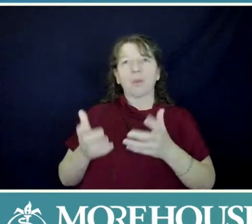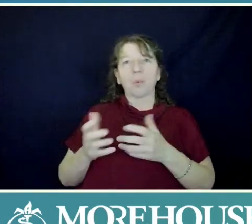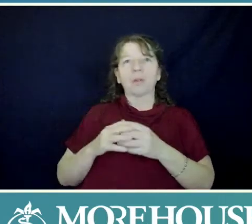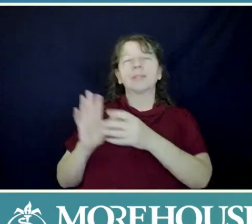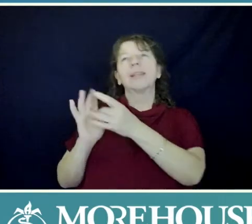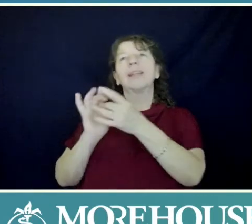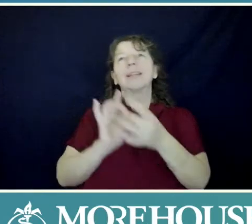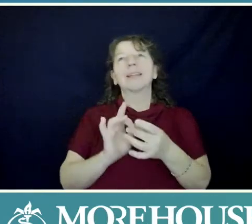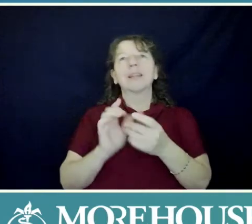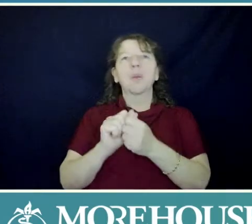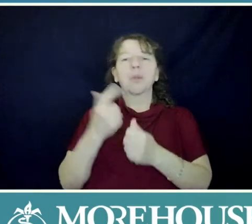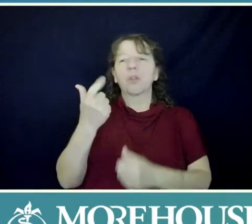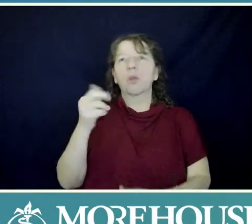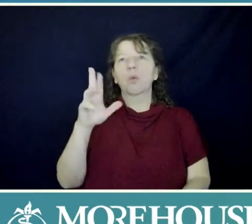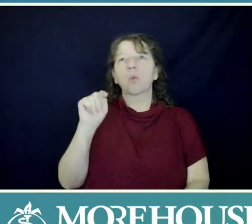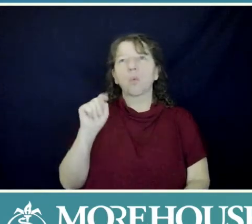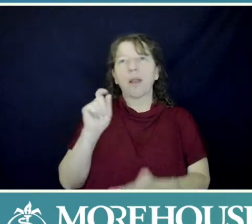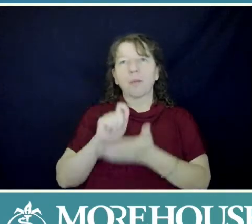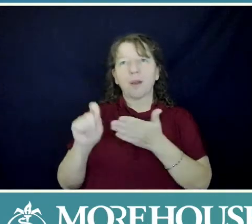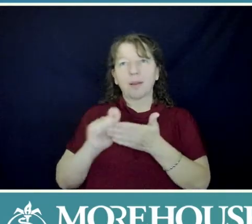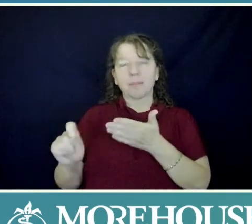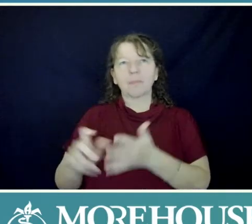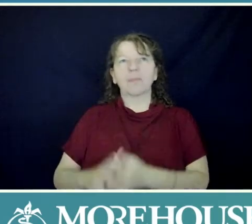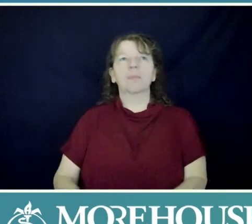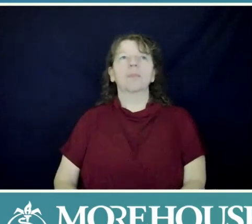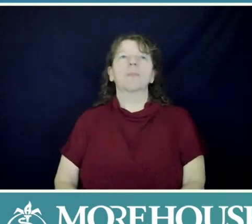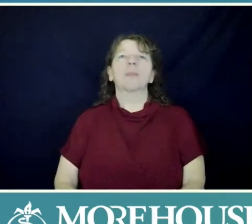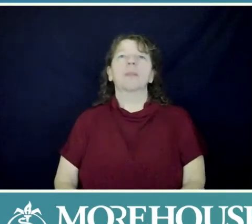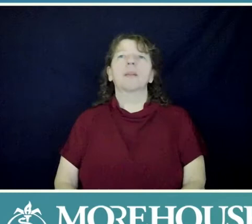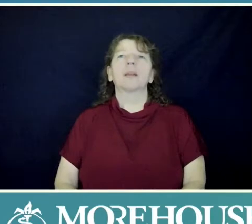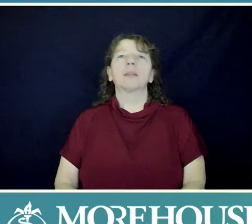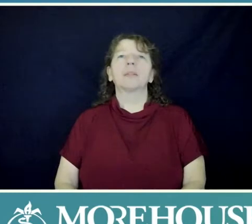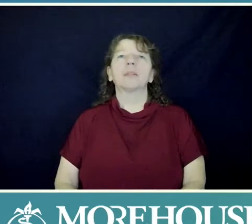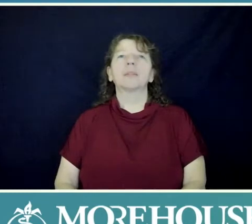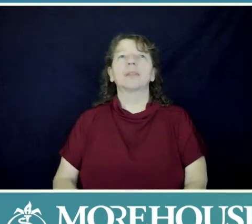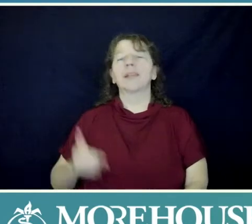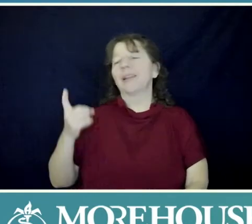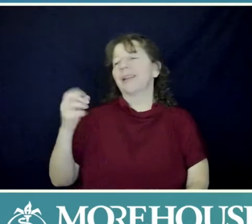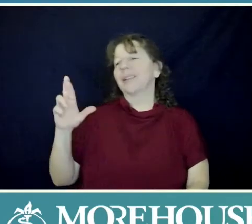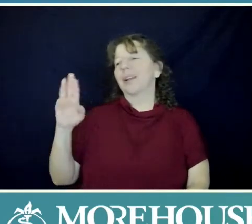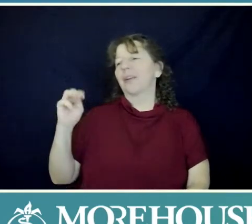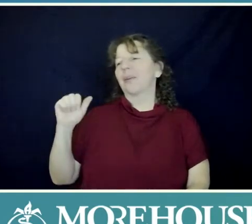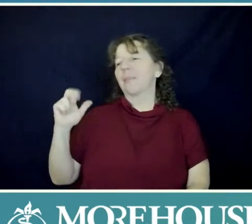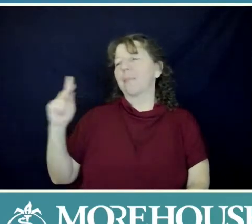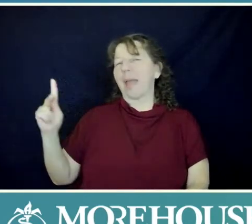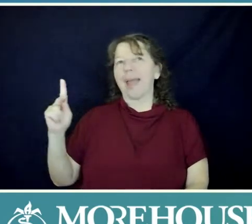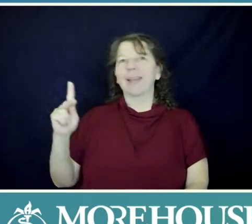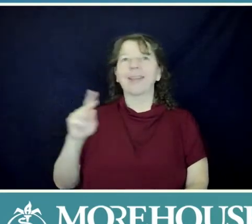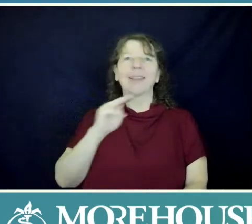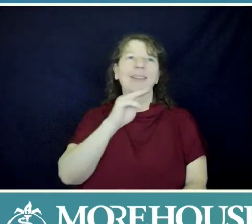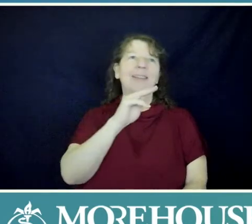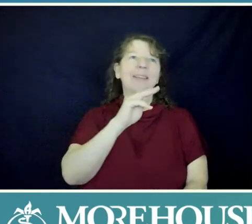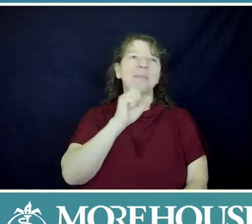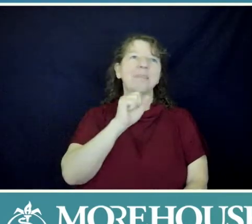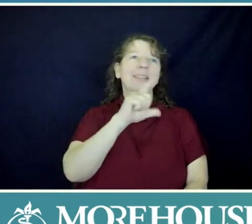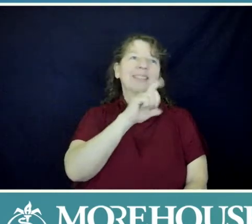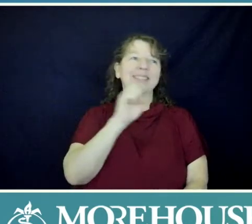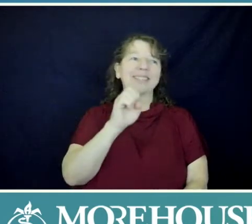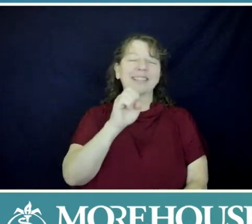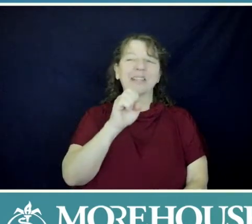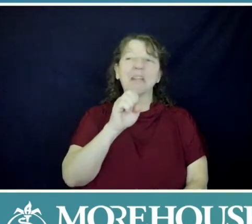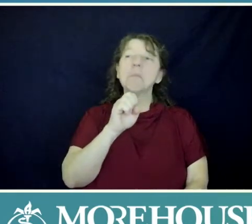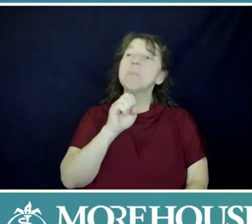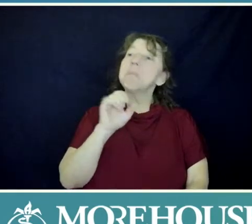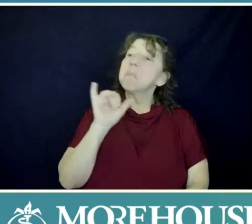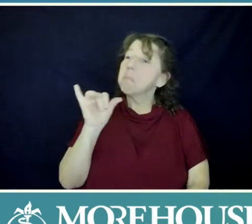to grant writing. And Dr. Mack and Ms. Lee trusted me enough to expand